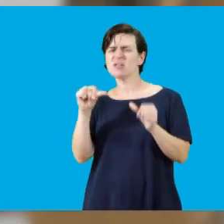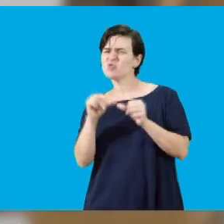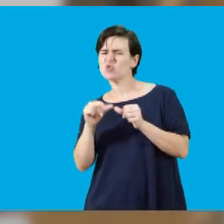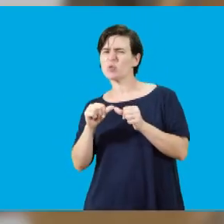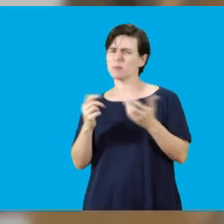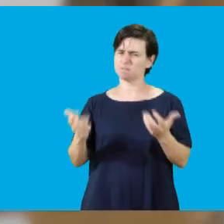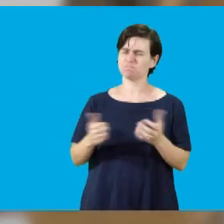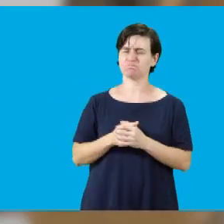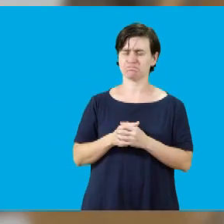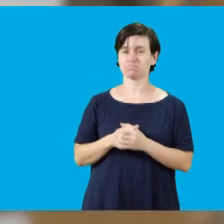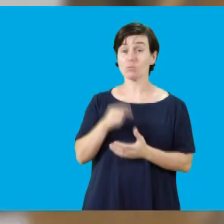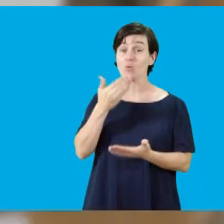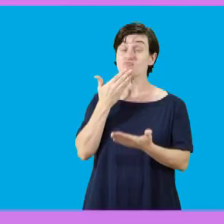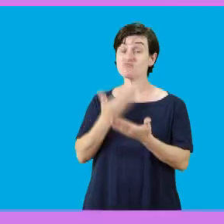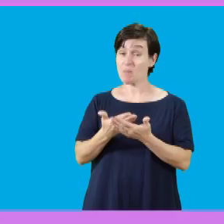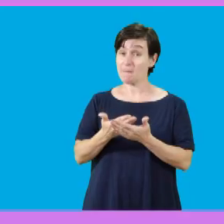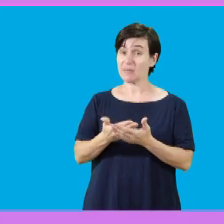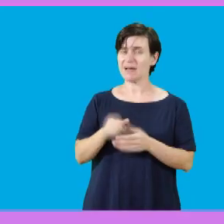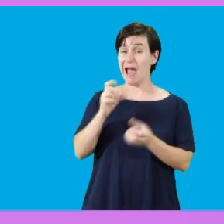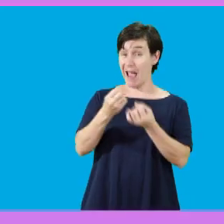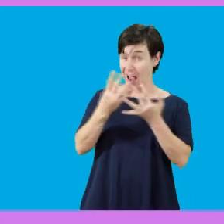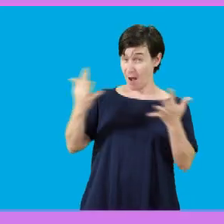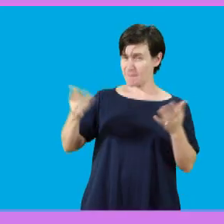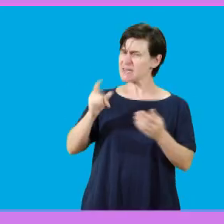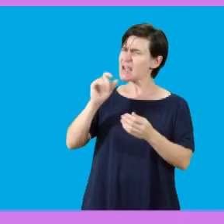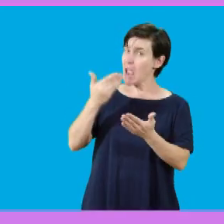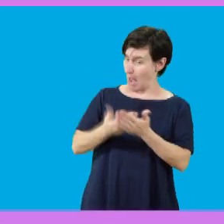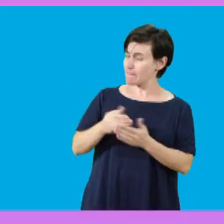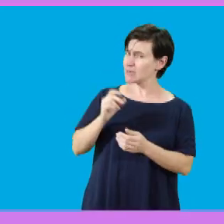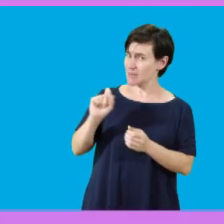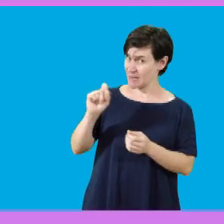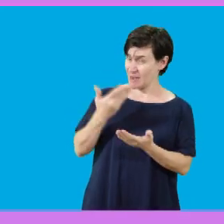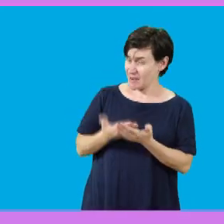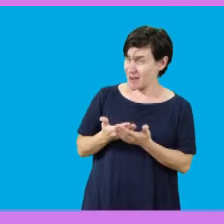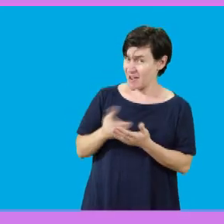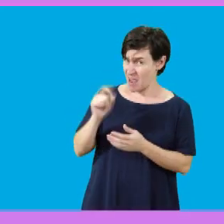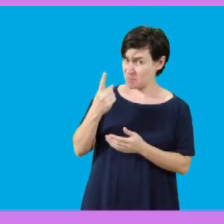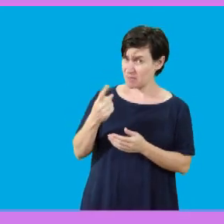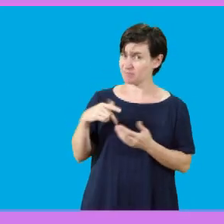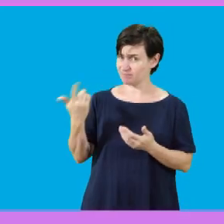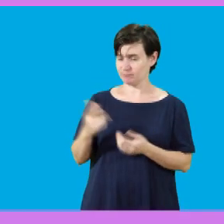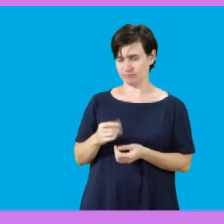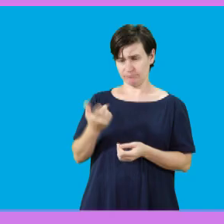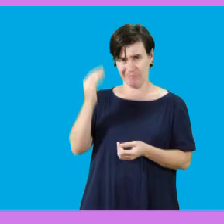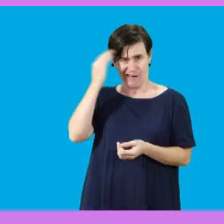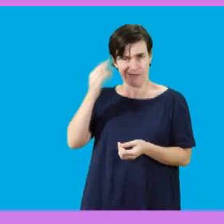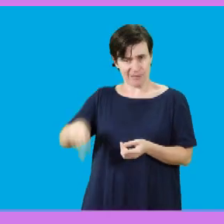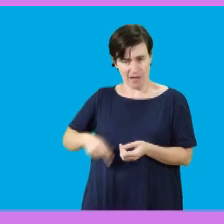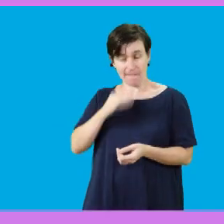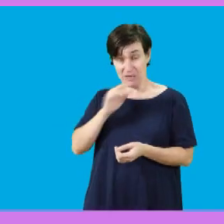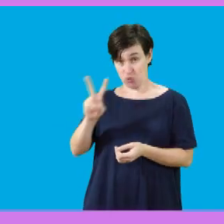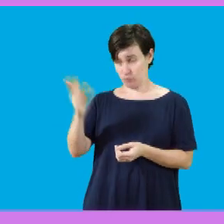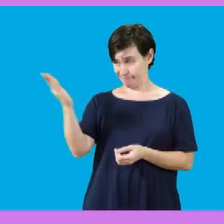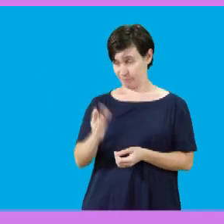chances. So how do we determine probability? We say probability is equals to how many outcomes do we have when you toss a coin? We've got